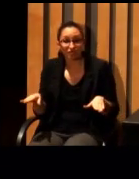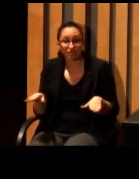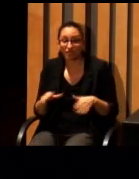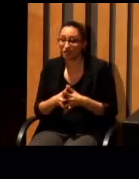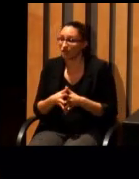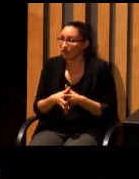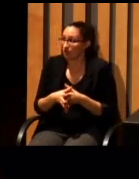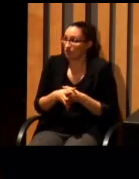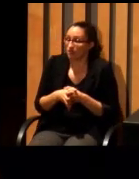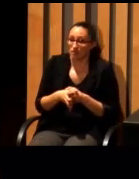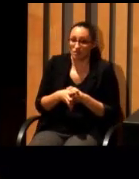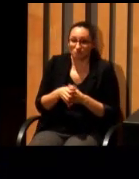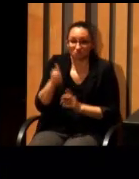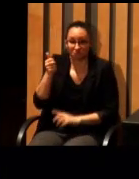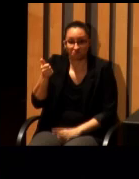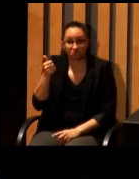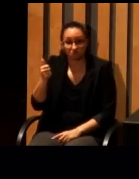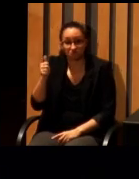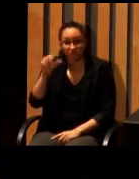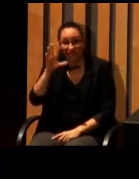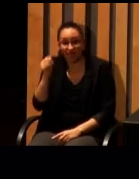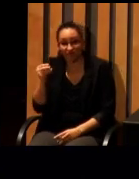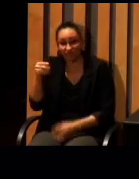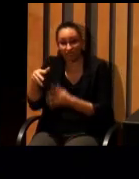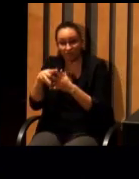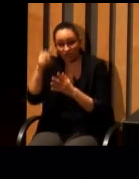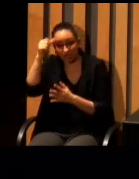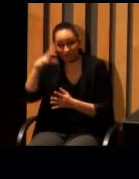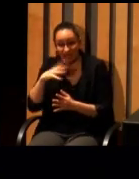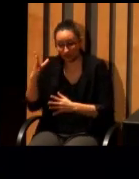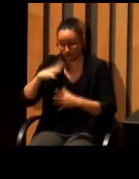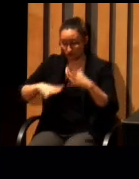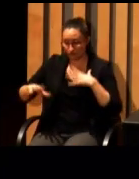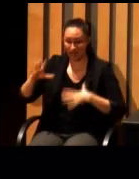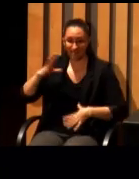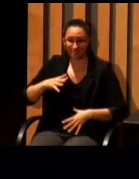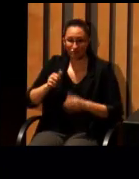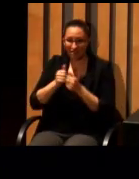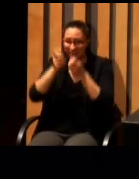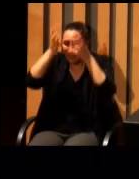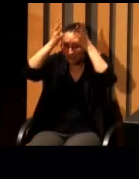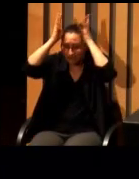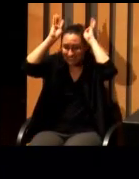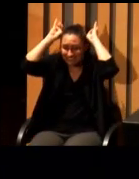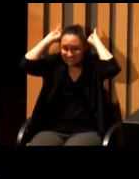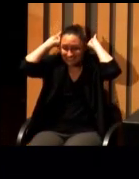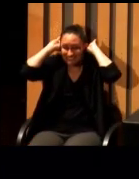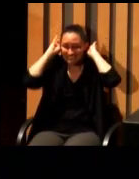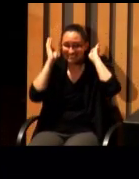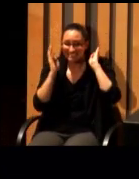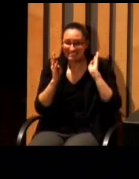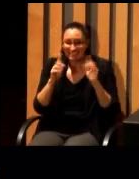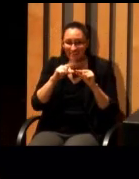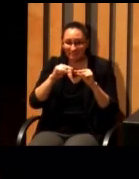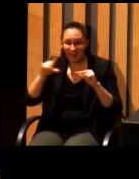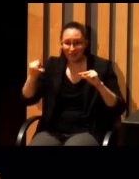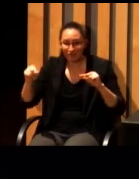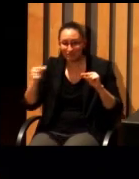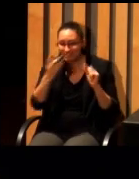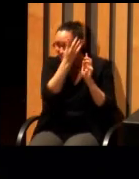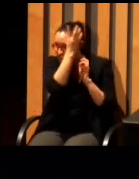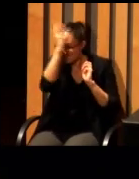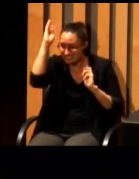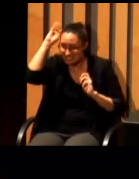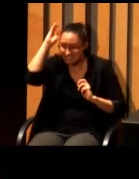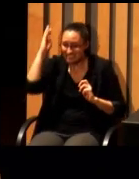all while as an African American man dressed up in headdress and feathers, and I had a hard